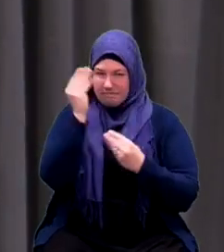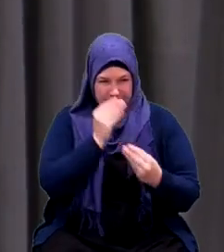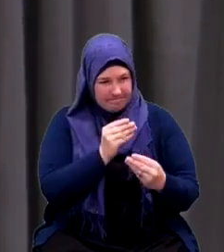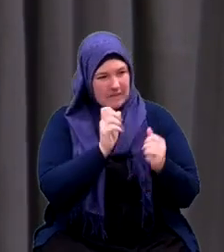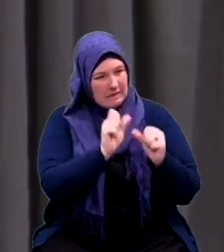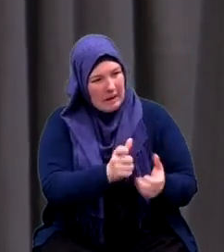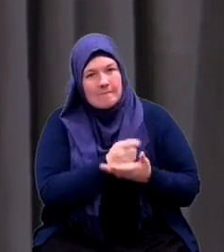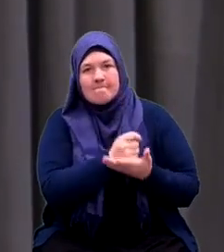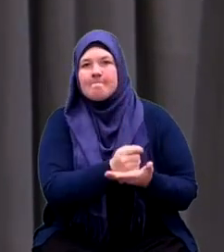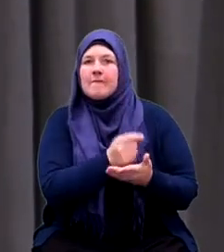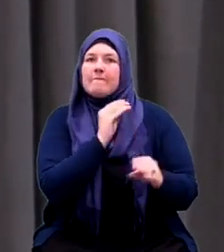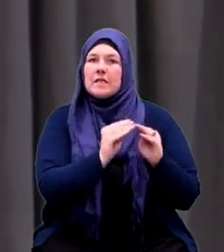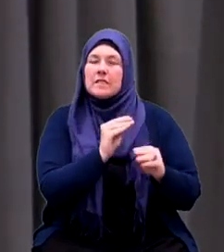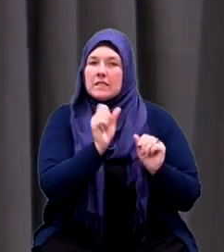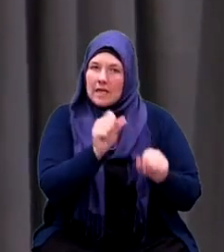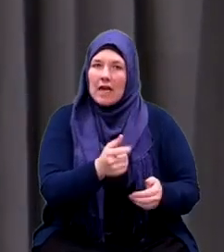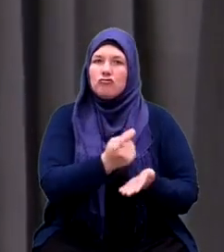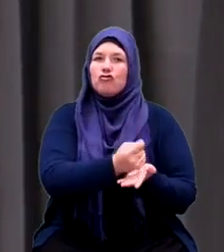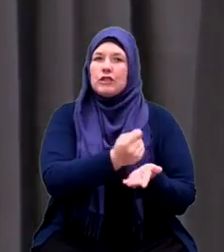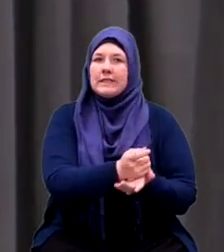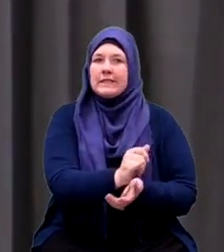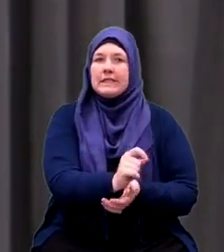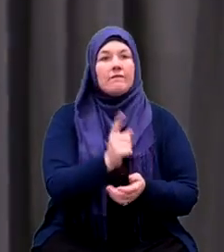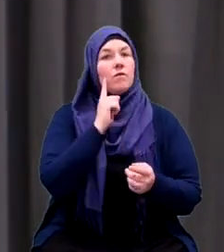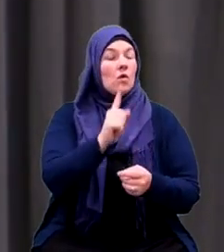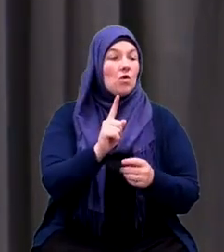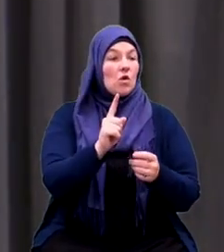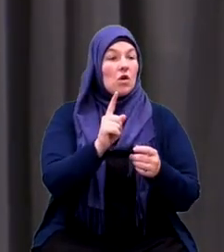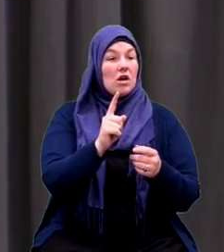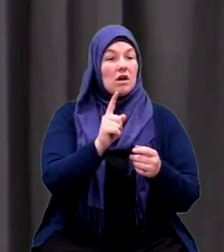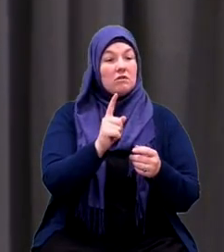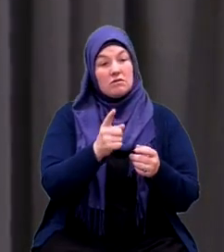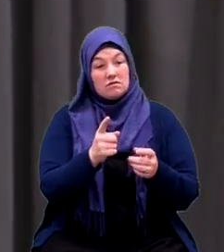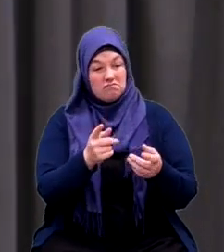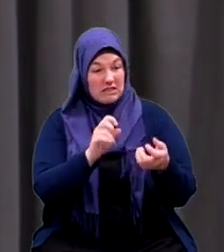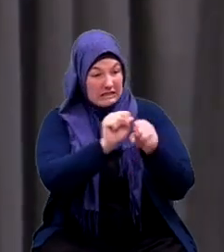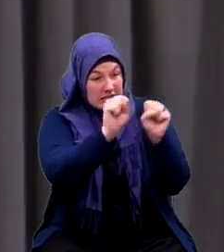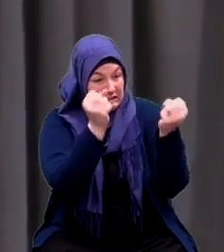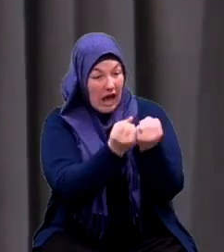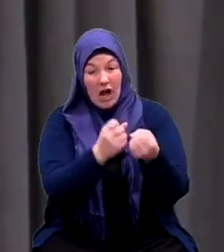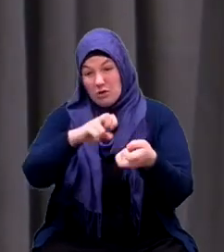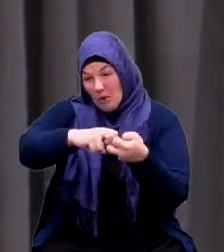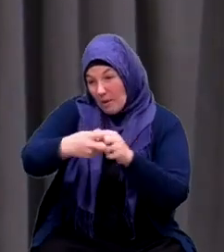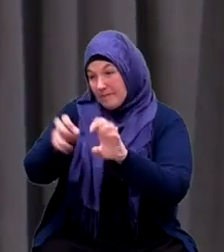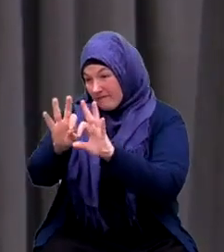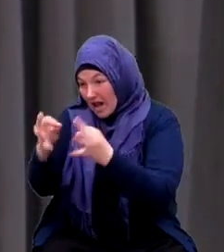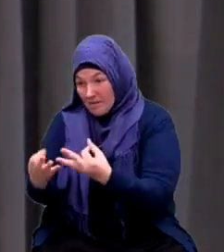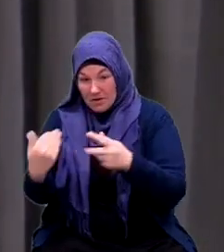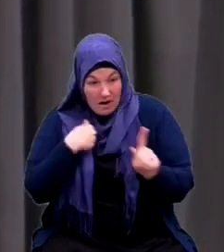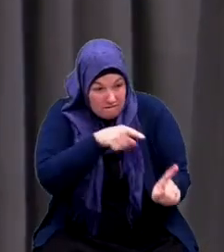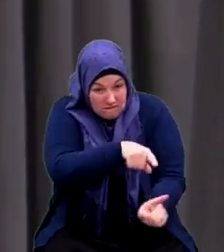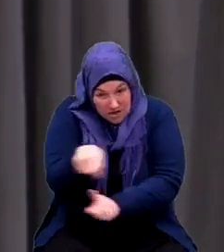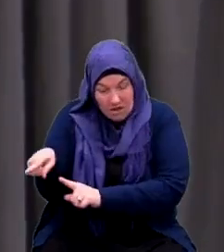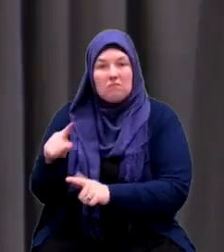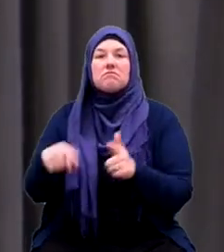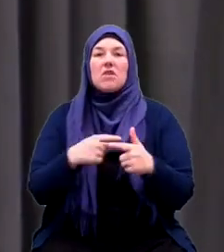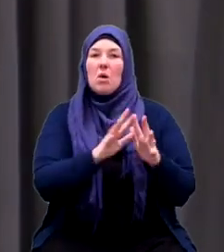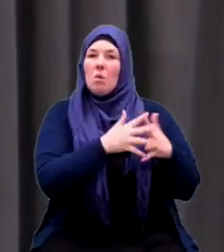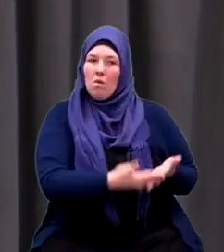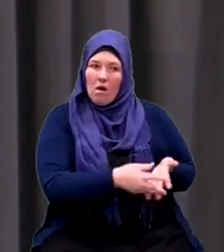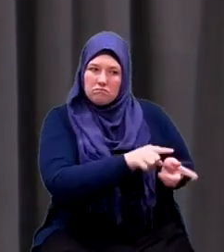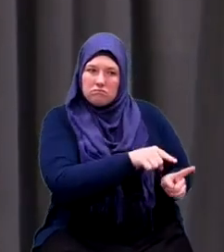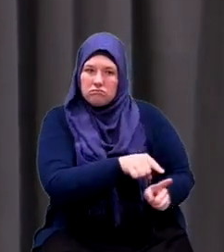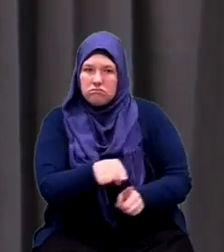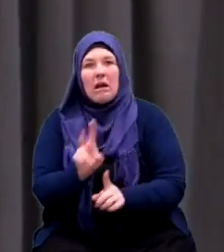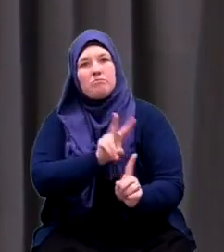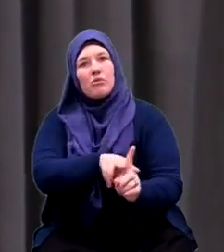of individuals, families, societies, and nations. Islam